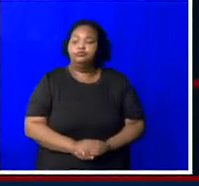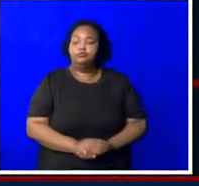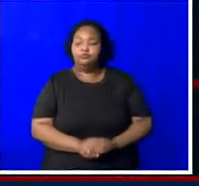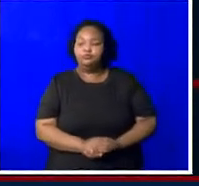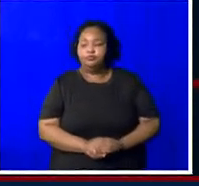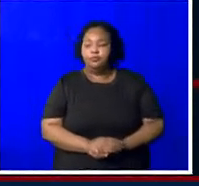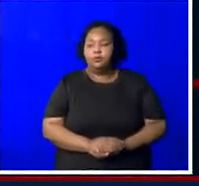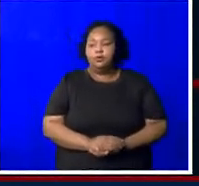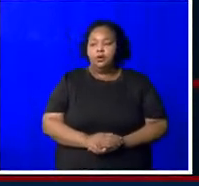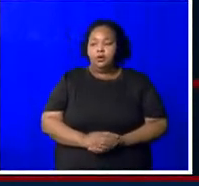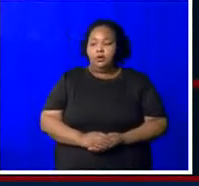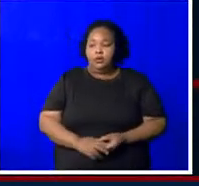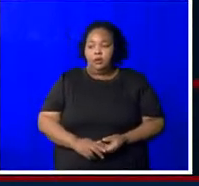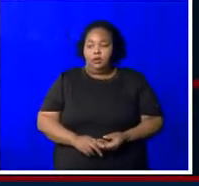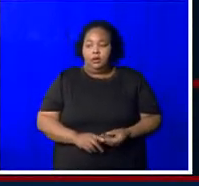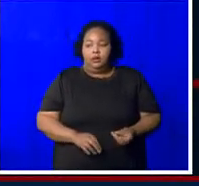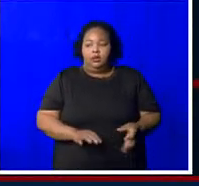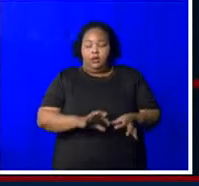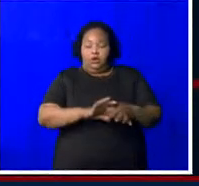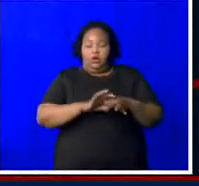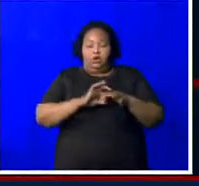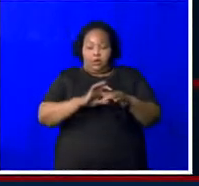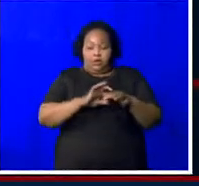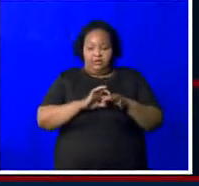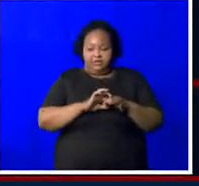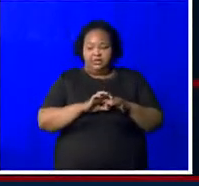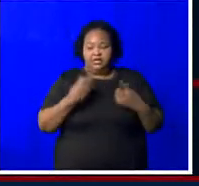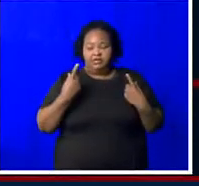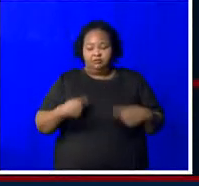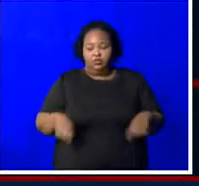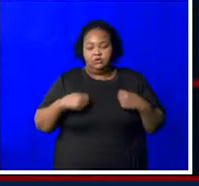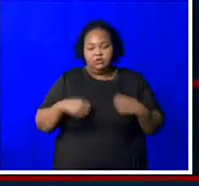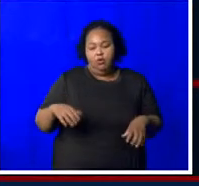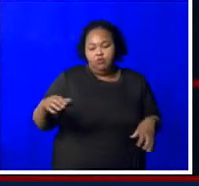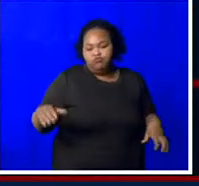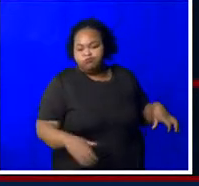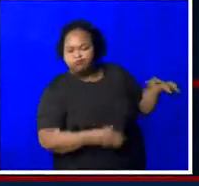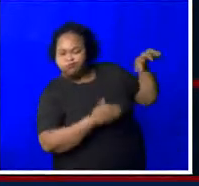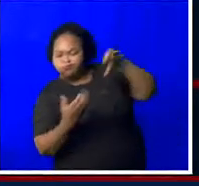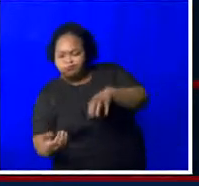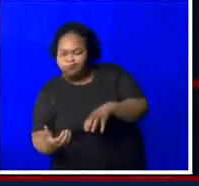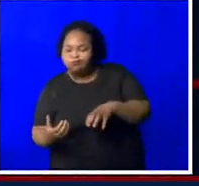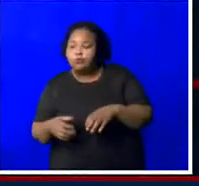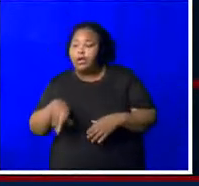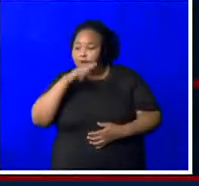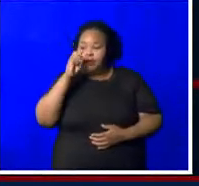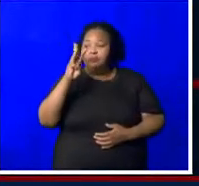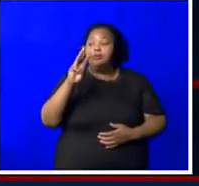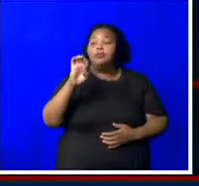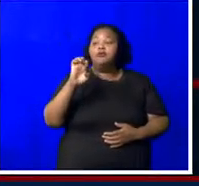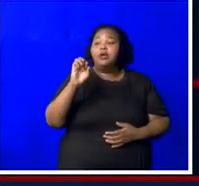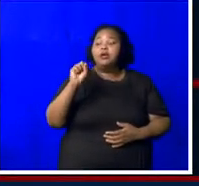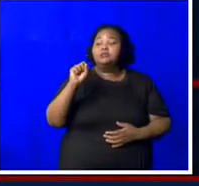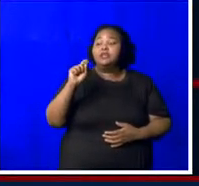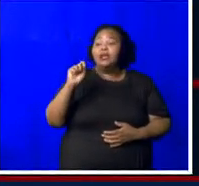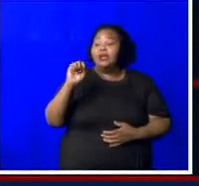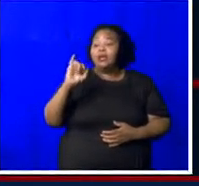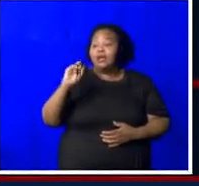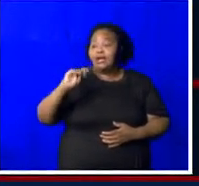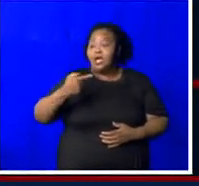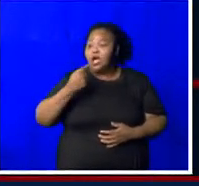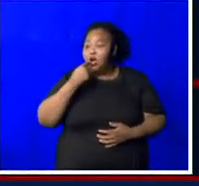ngamelo ehlangano emidlalo wrestling lapha eveni Sydney Simelane uthi lo mdlalo lomusha utawuqala etikolweni kuto tonke